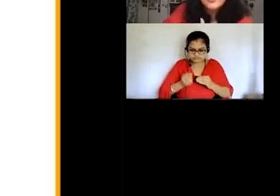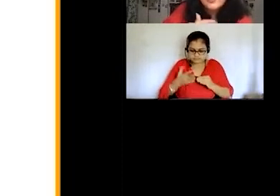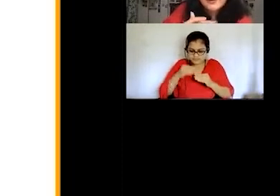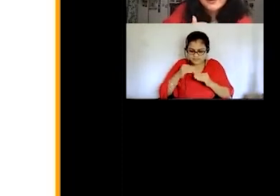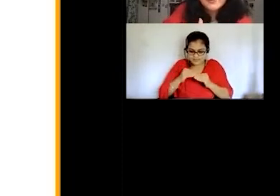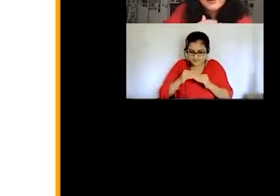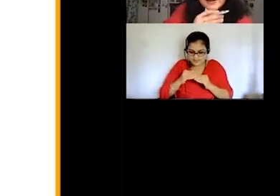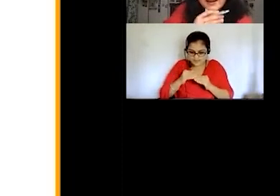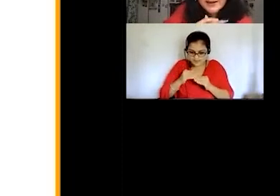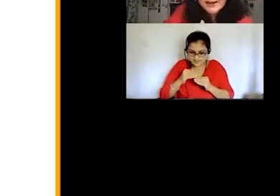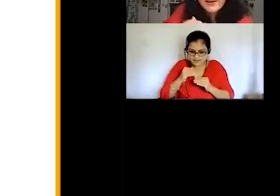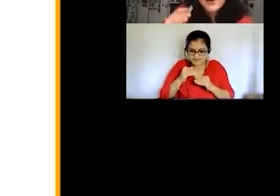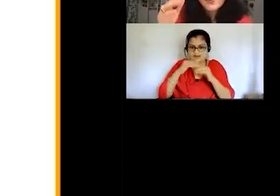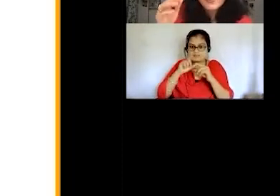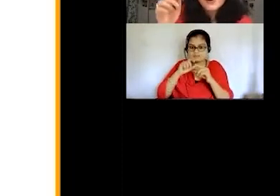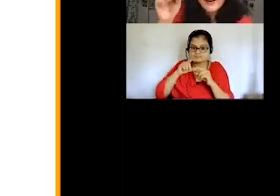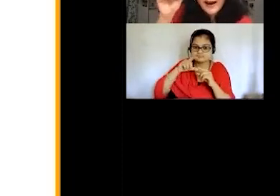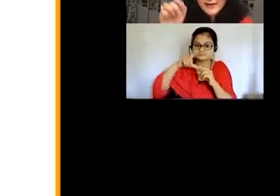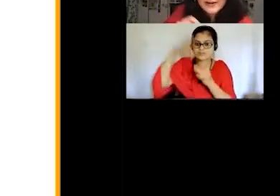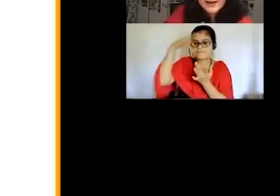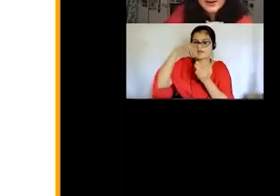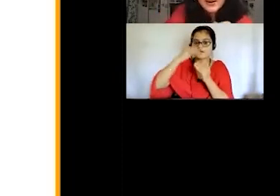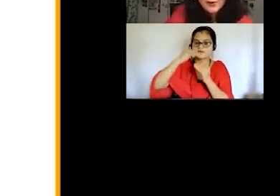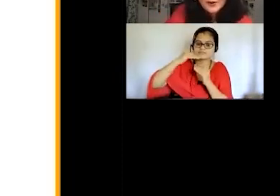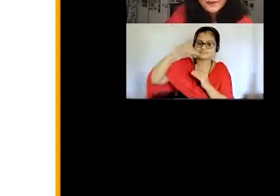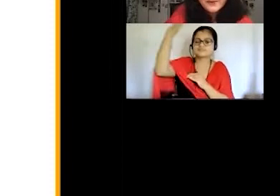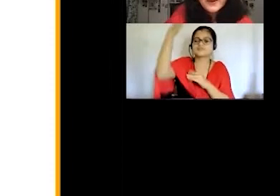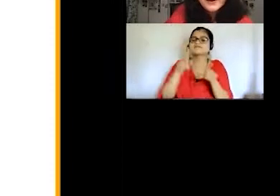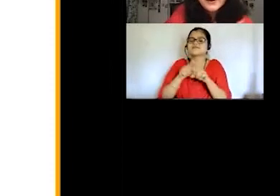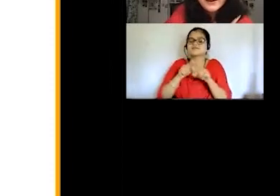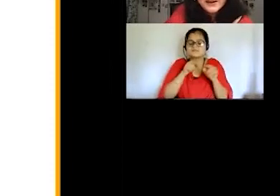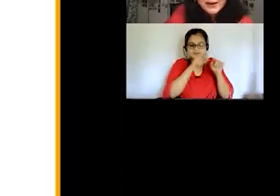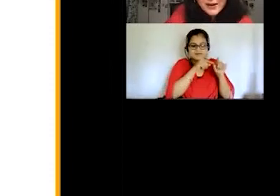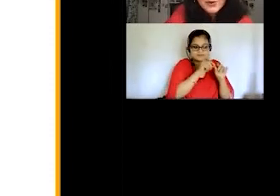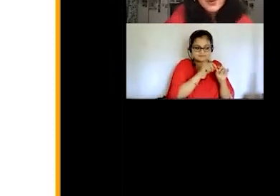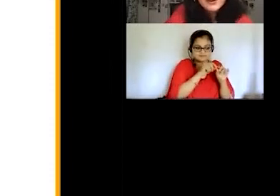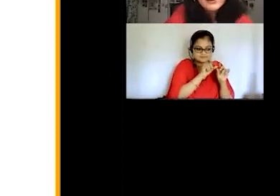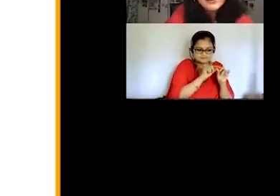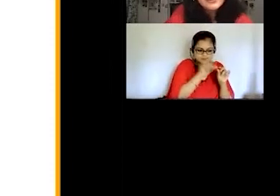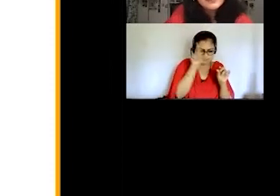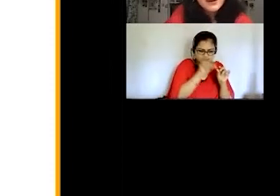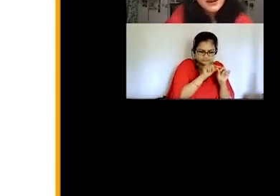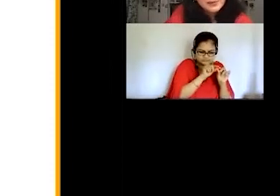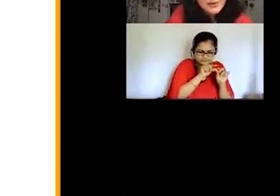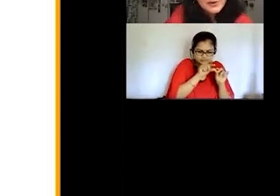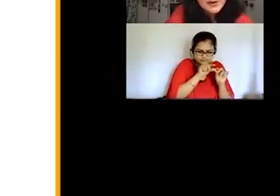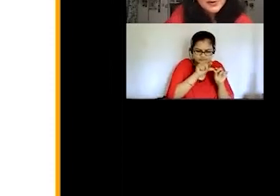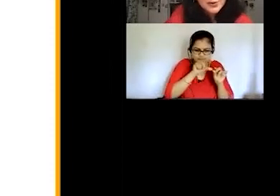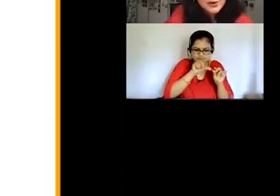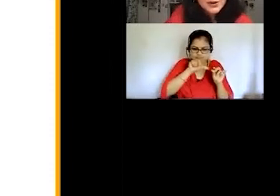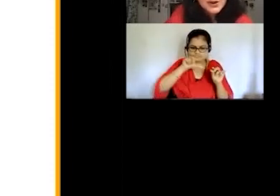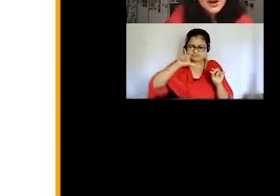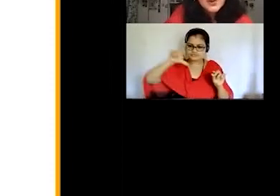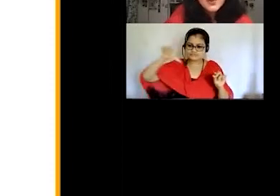are always sung in an ascending order and in a descending order. An acclaimed vocalist like Pandit